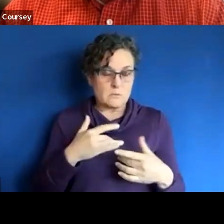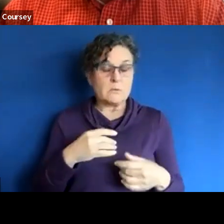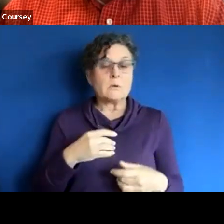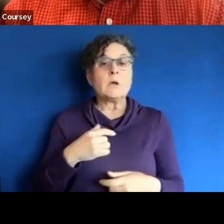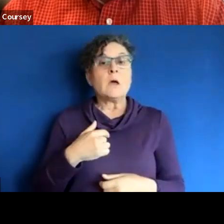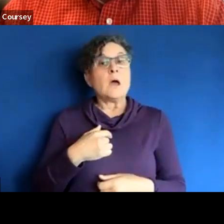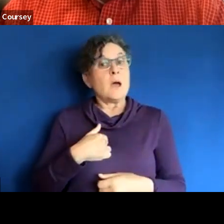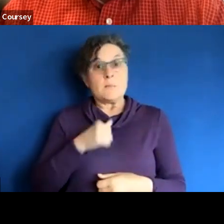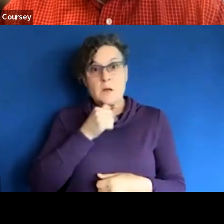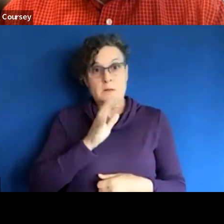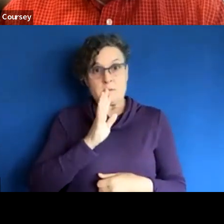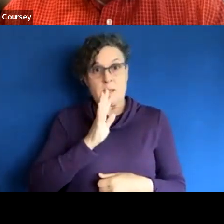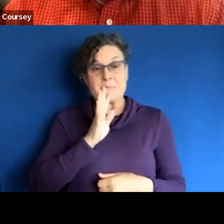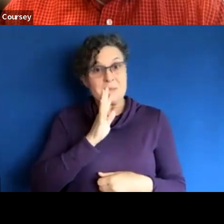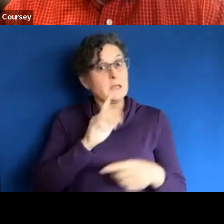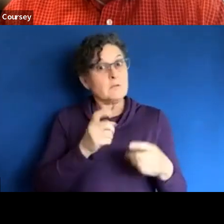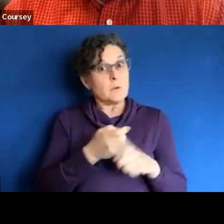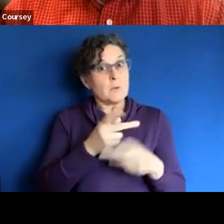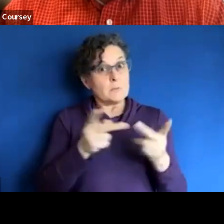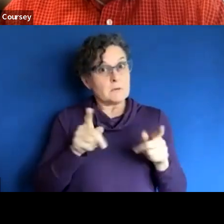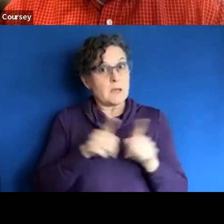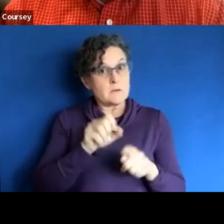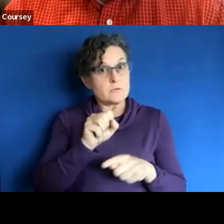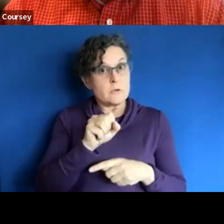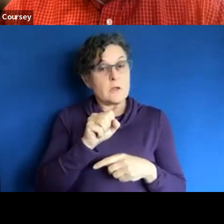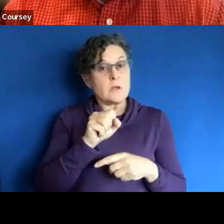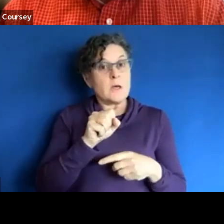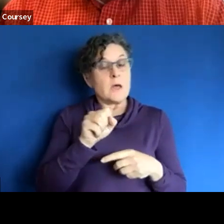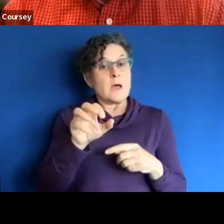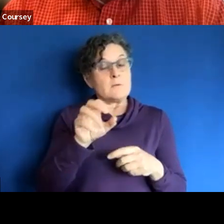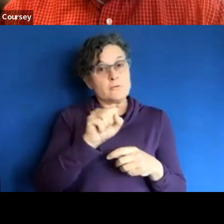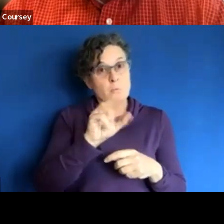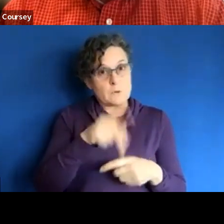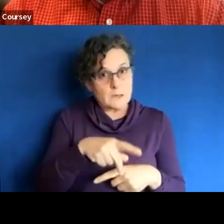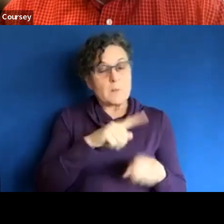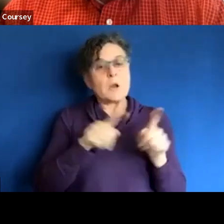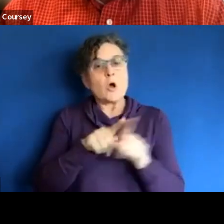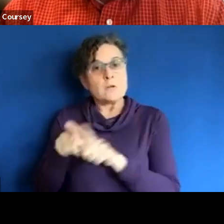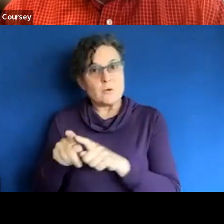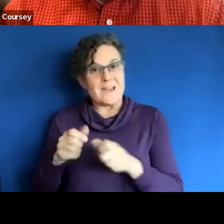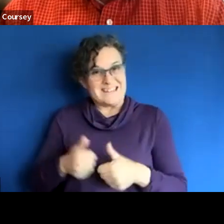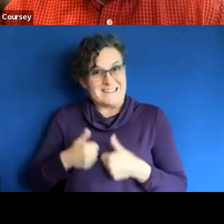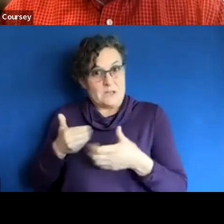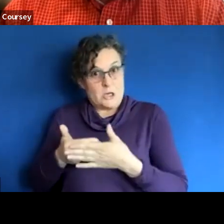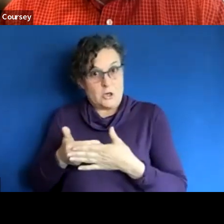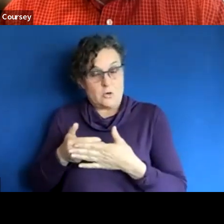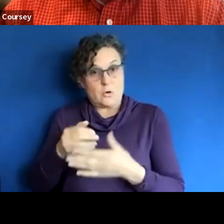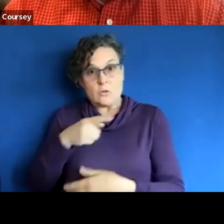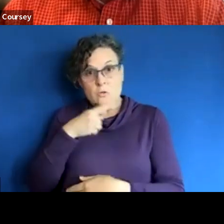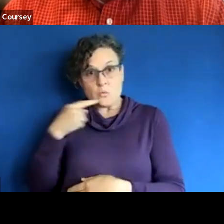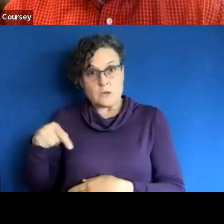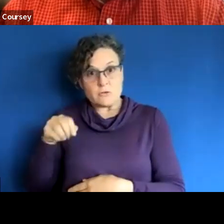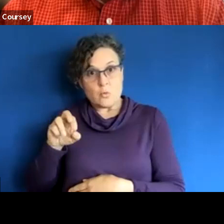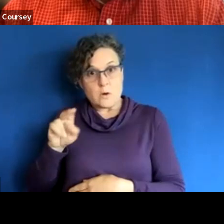has up just outside of Hillsburg, one of the largest encampments on the river in my backyard